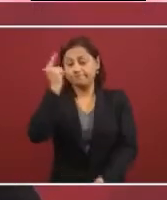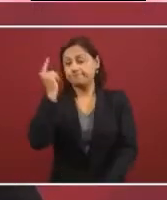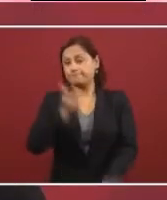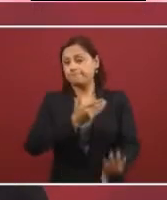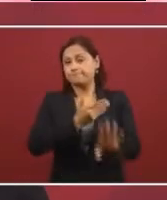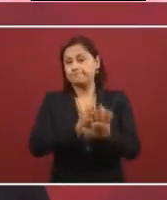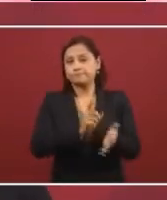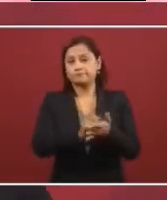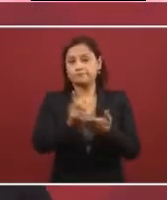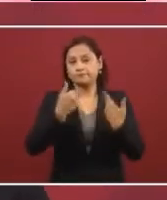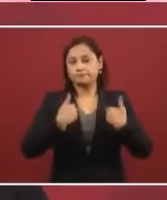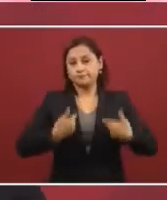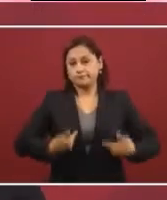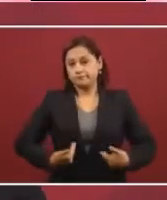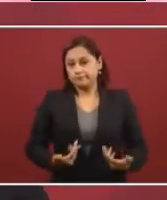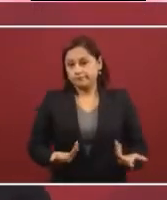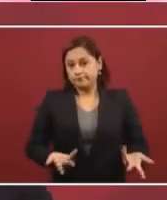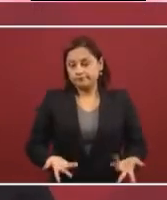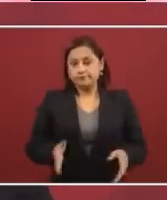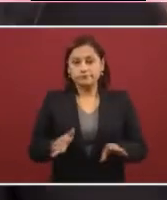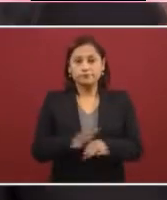violation of human rights.